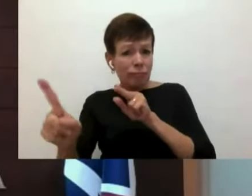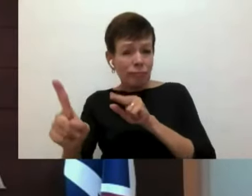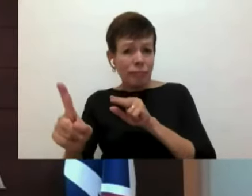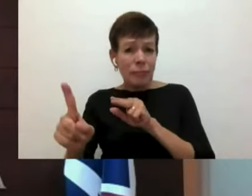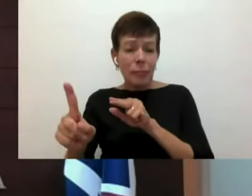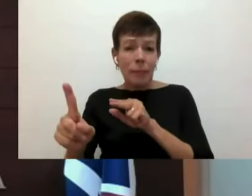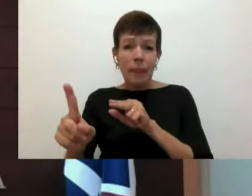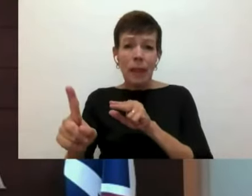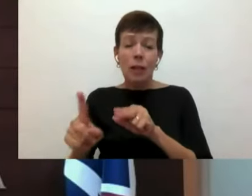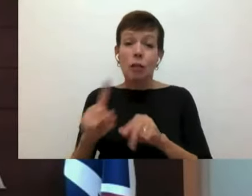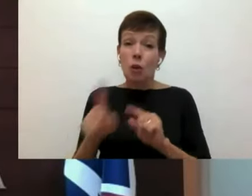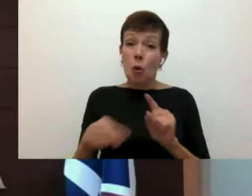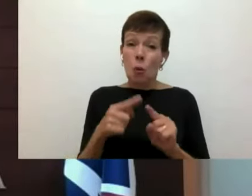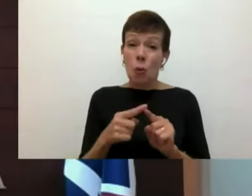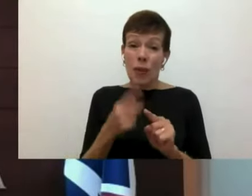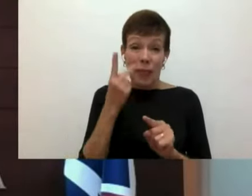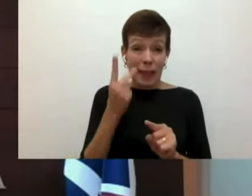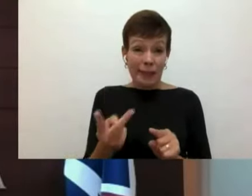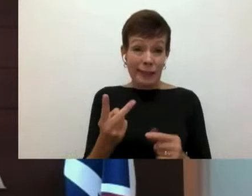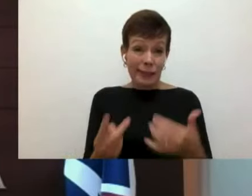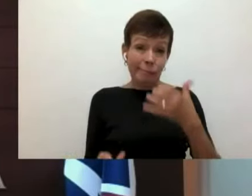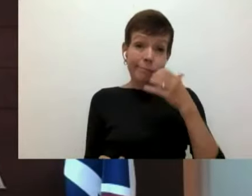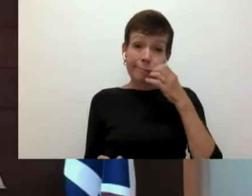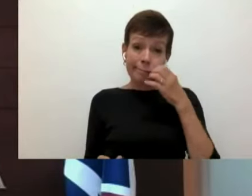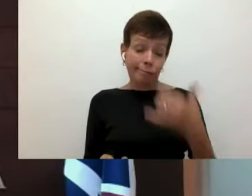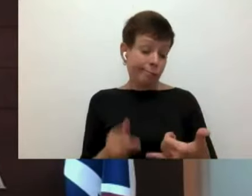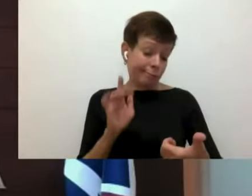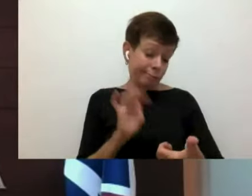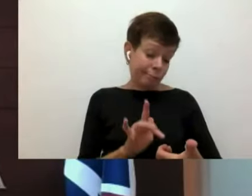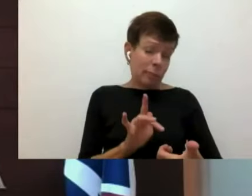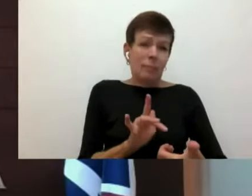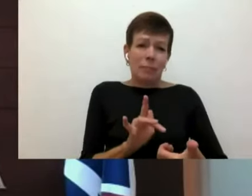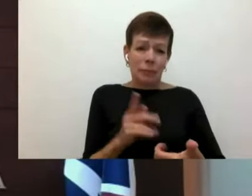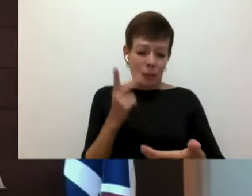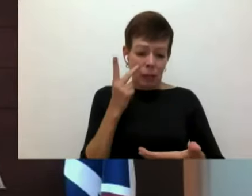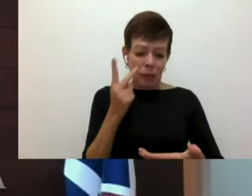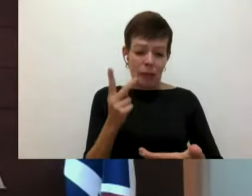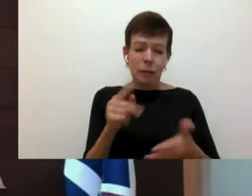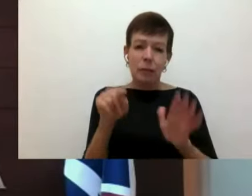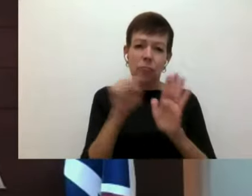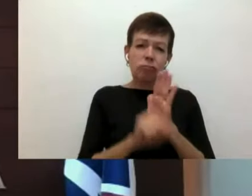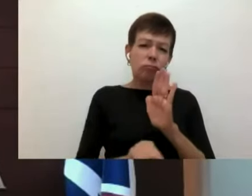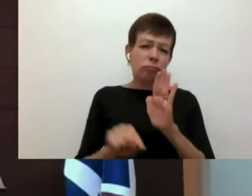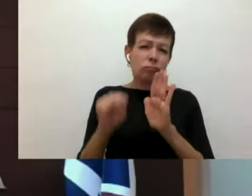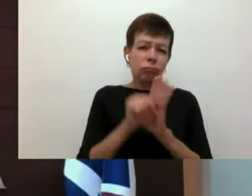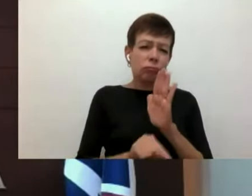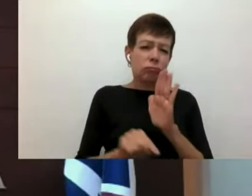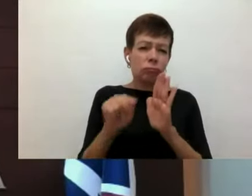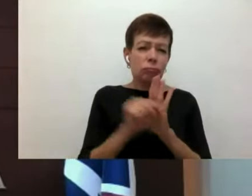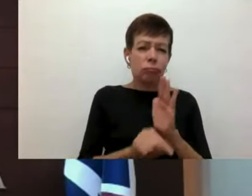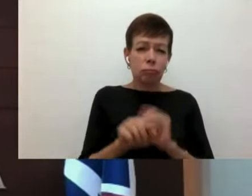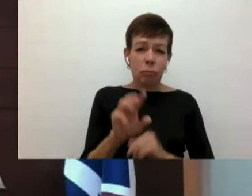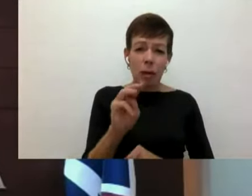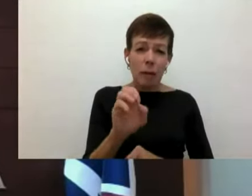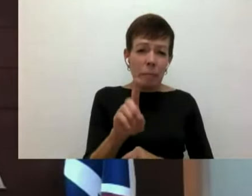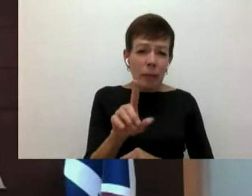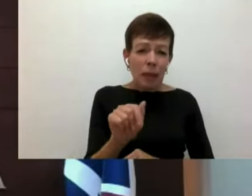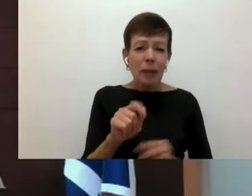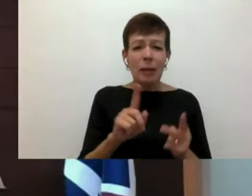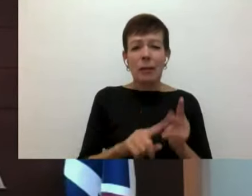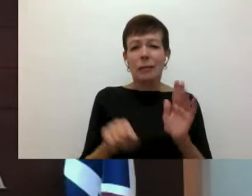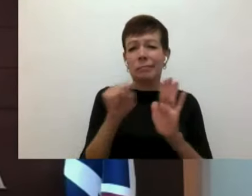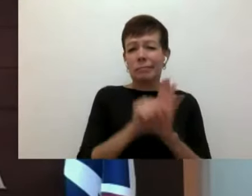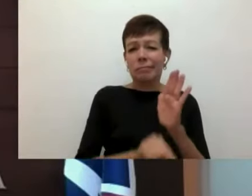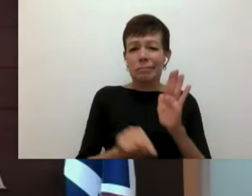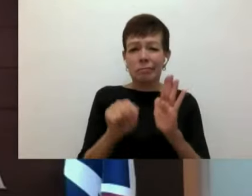they turn on their phones at the end of a 14-hour shift and they see negative media and or negative social media posts about what they had done